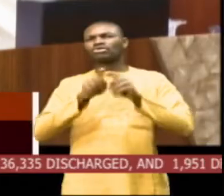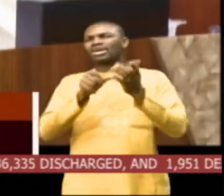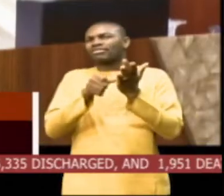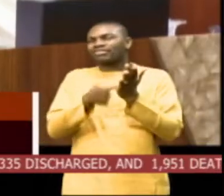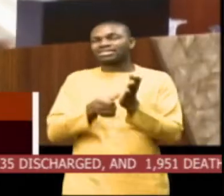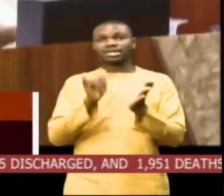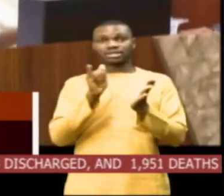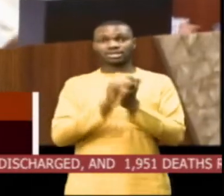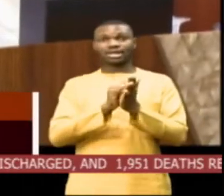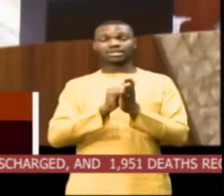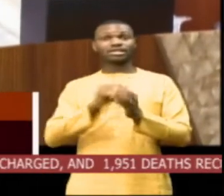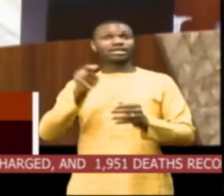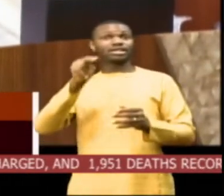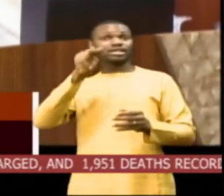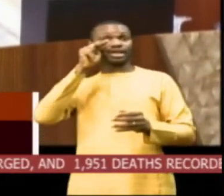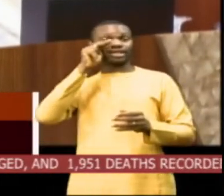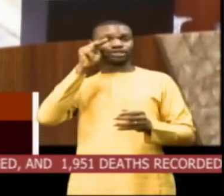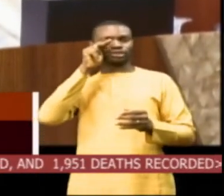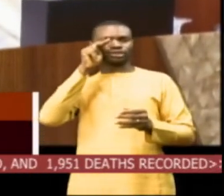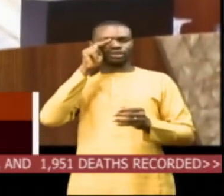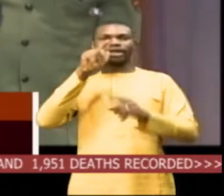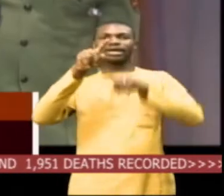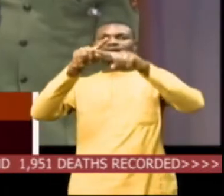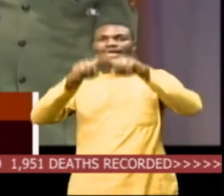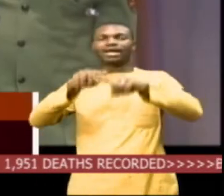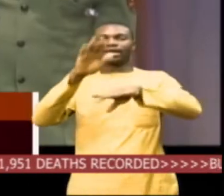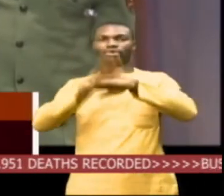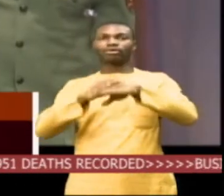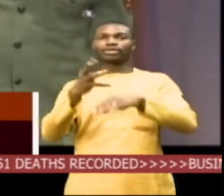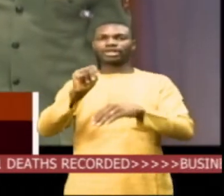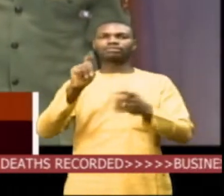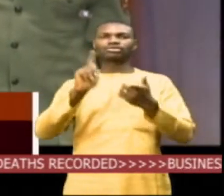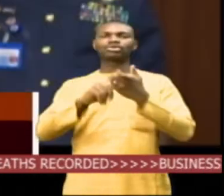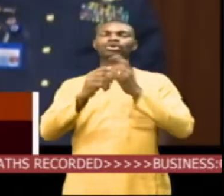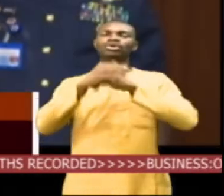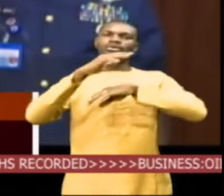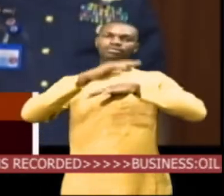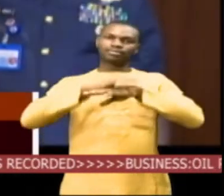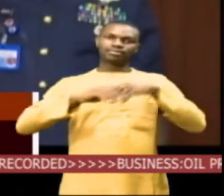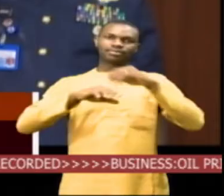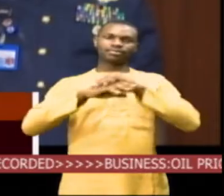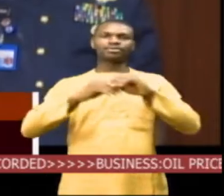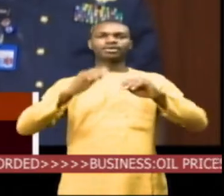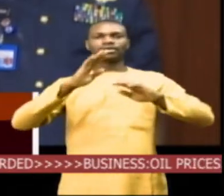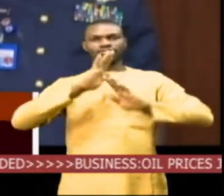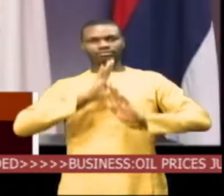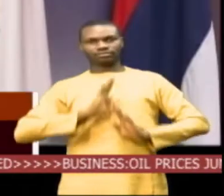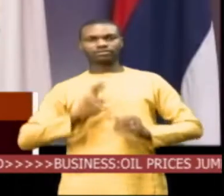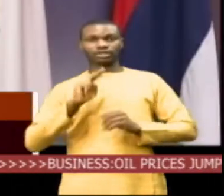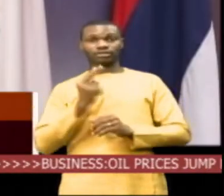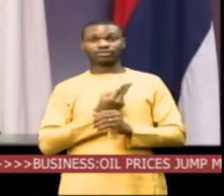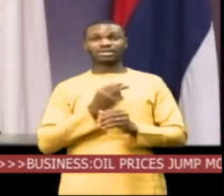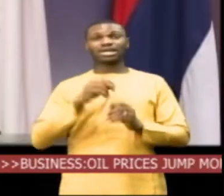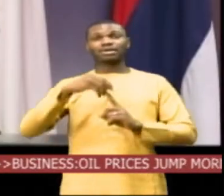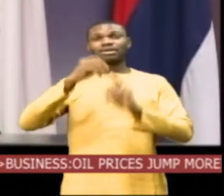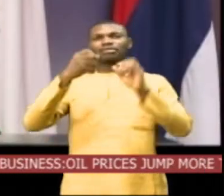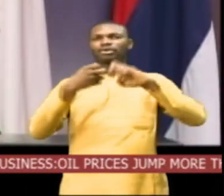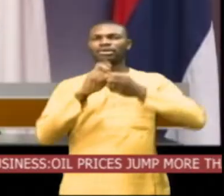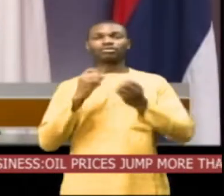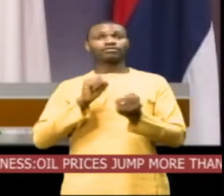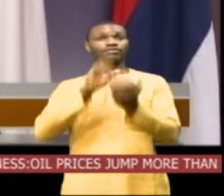up to them for what he called rapid relief from the worrisome state of insecurity in parts of the country. As